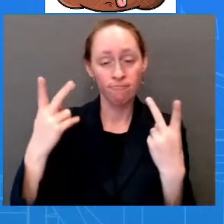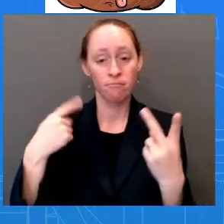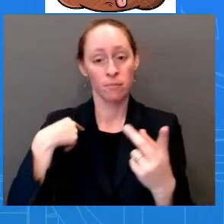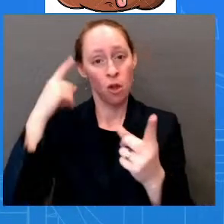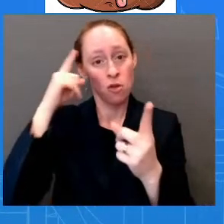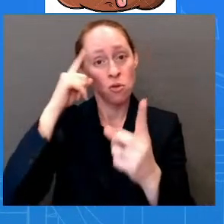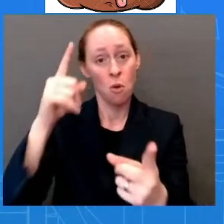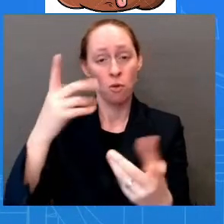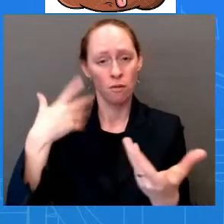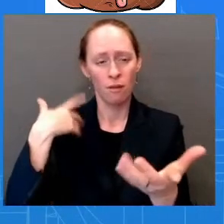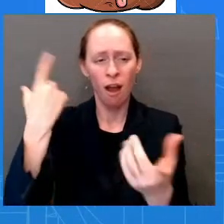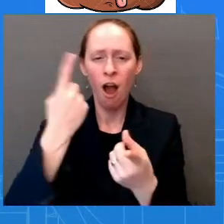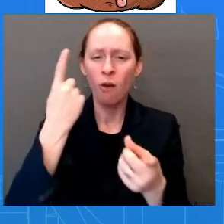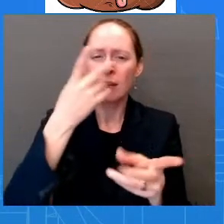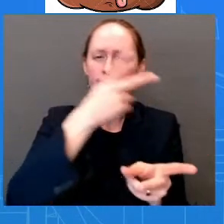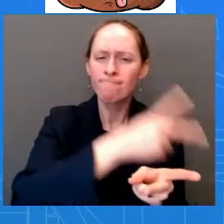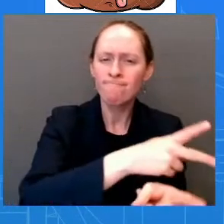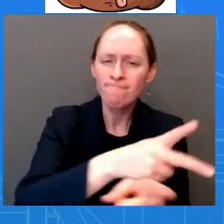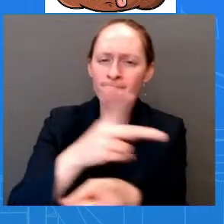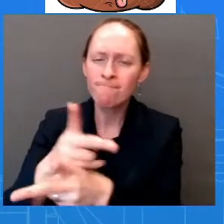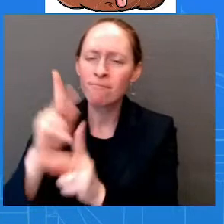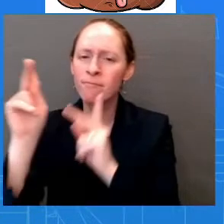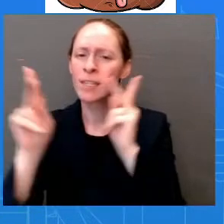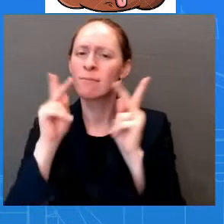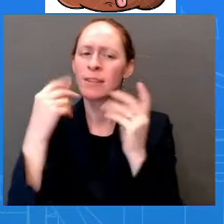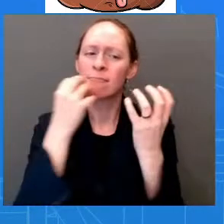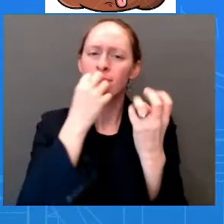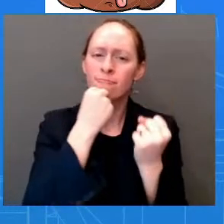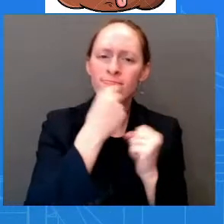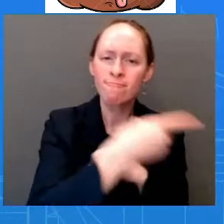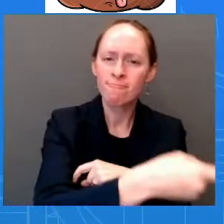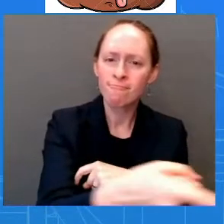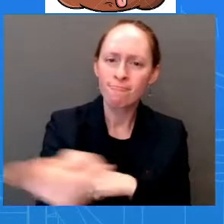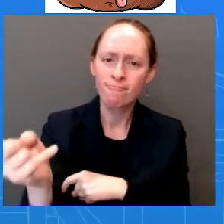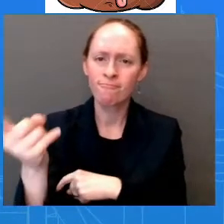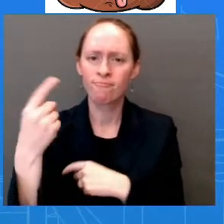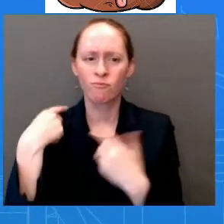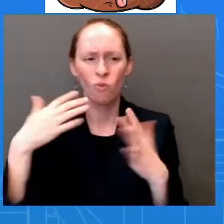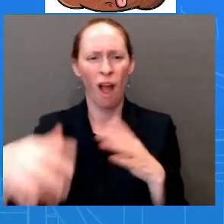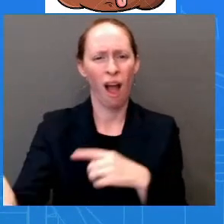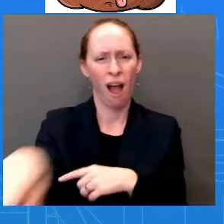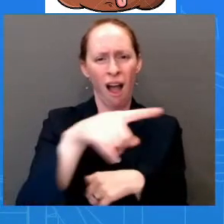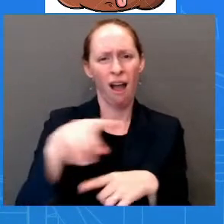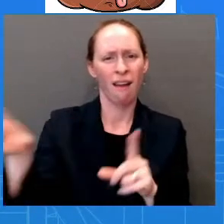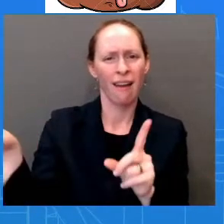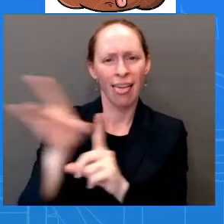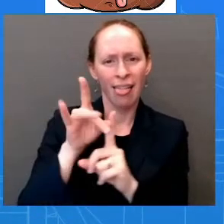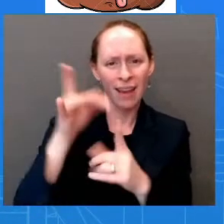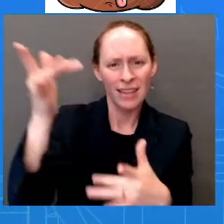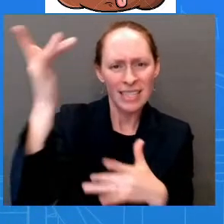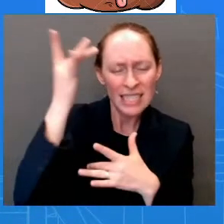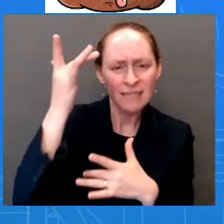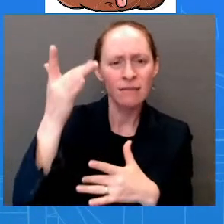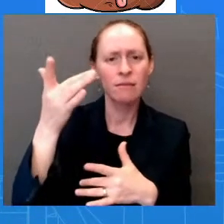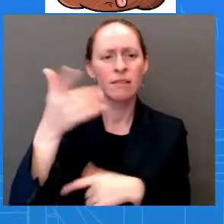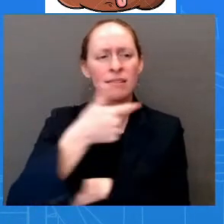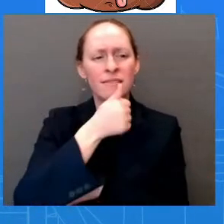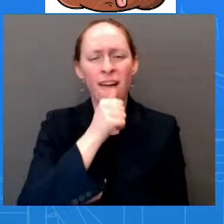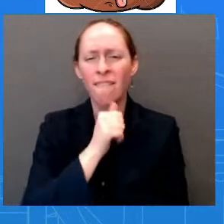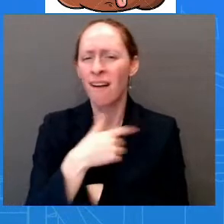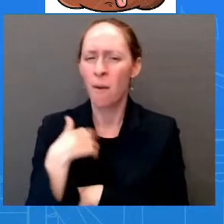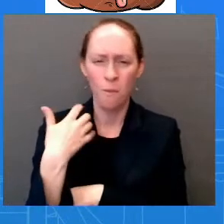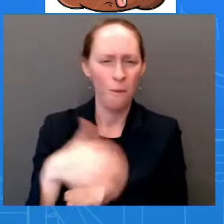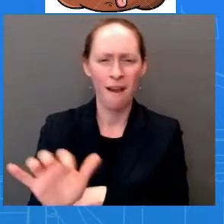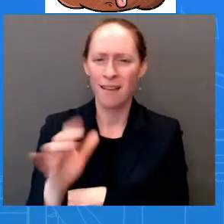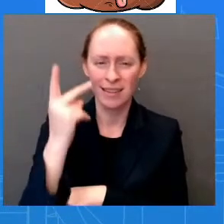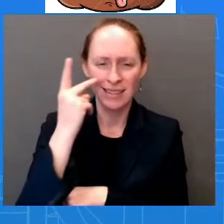and ameliorate suffering, is that I remember back in my days in medical school and when I was an intern